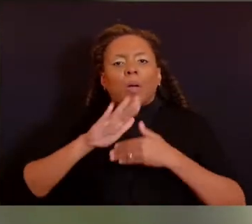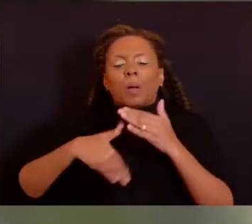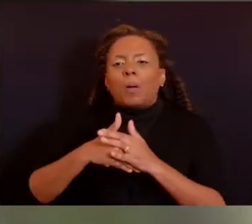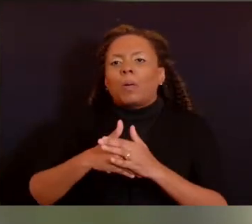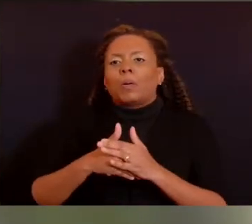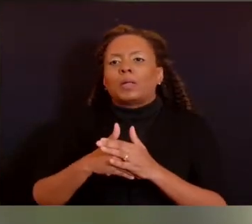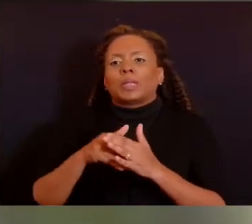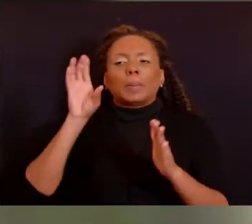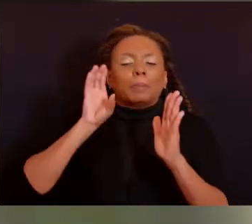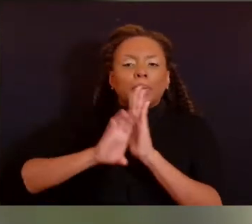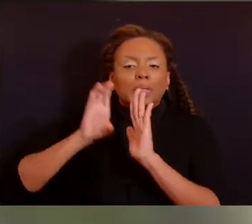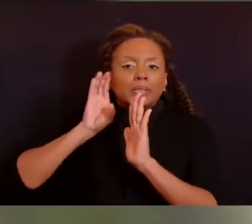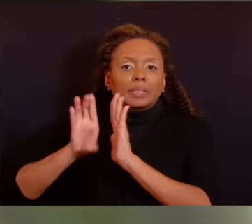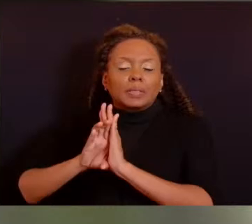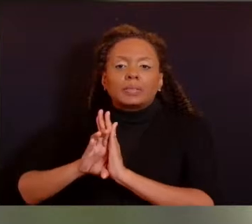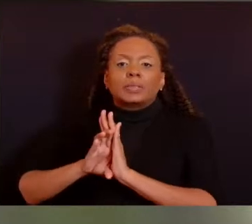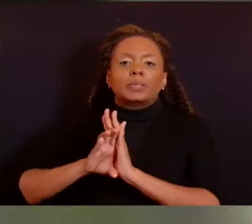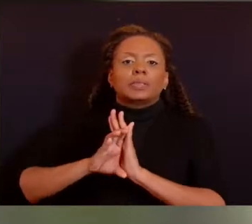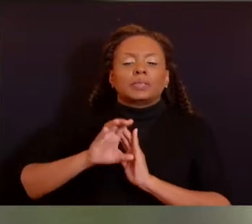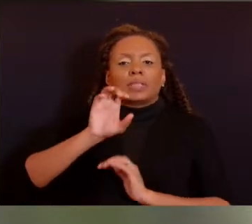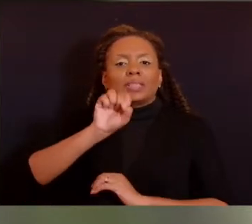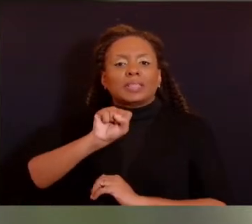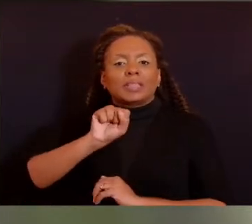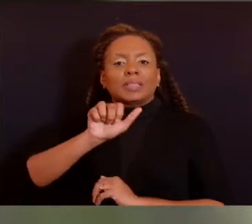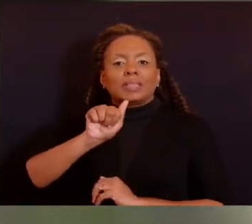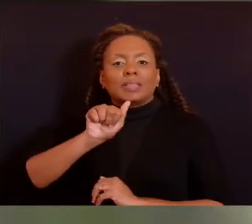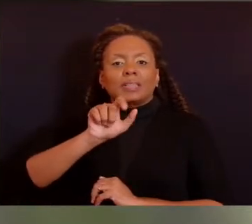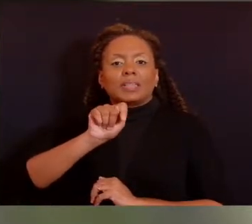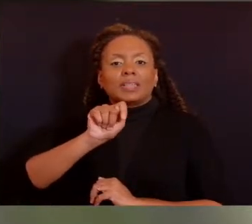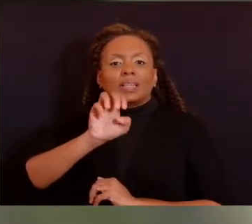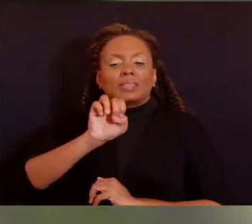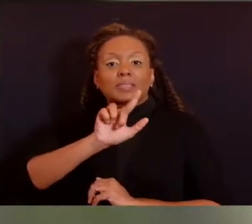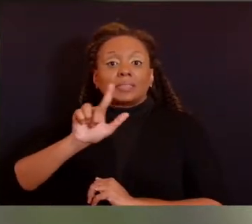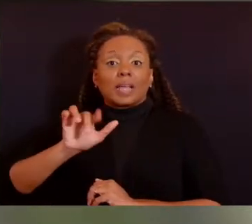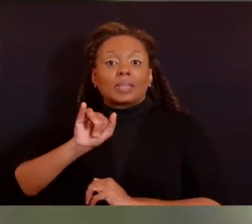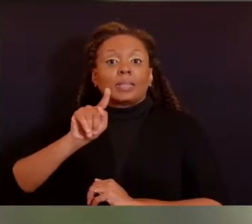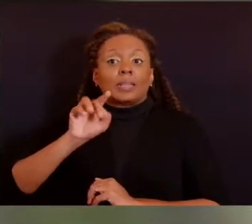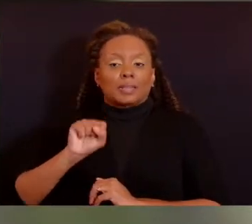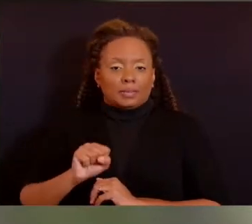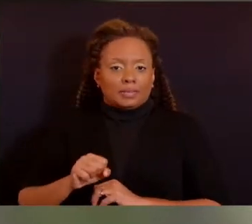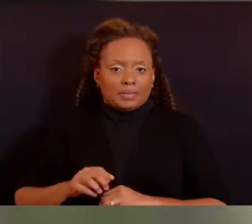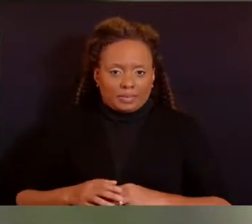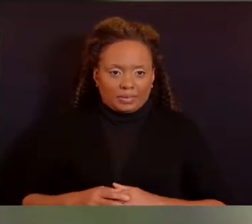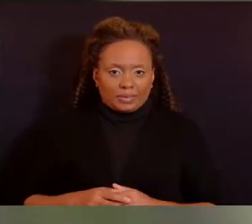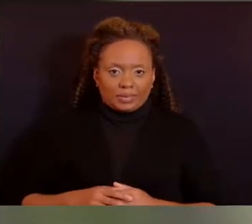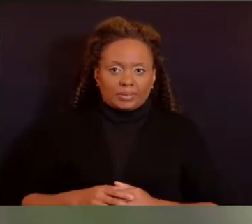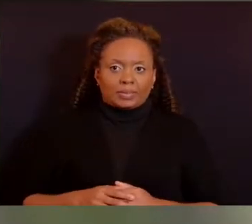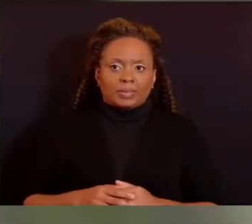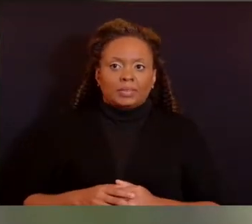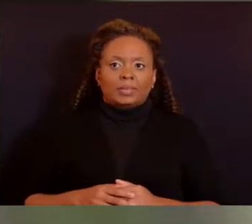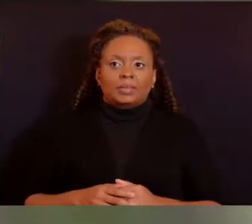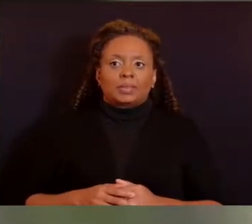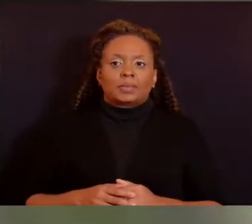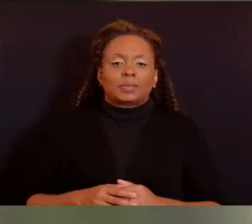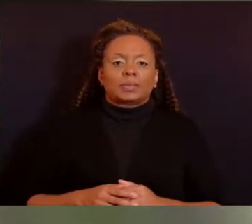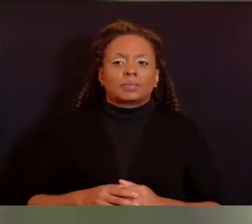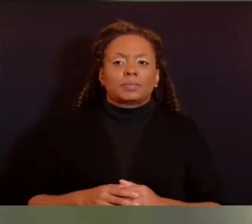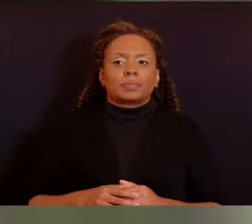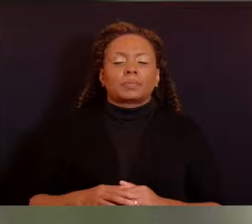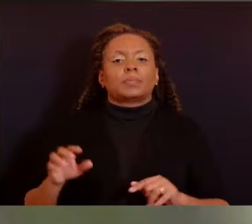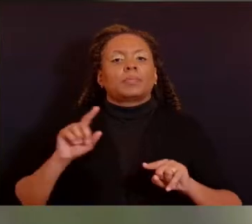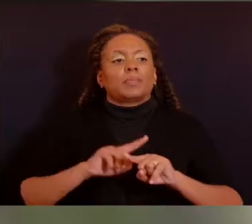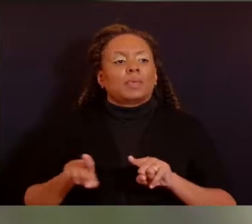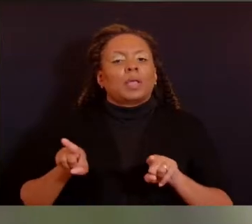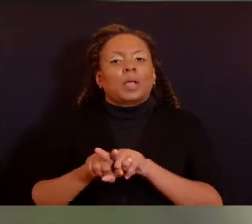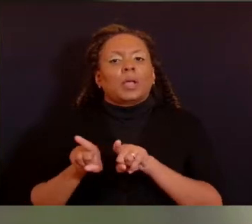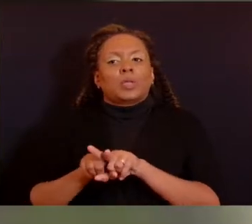etc. And we did manage to confirm that there was a low-level vortex. And by vortex,